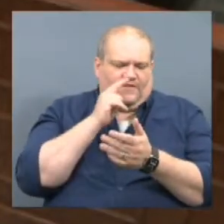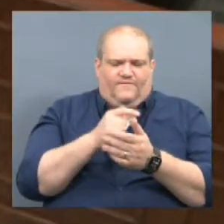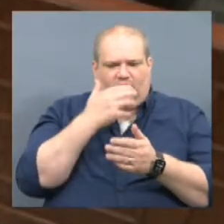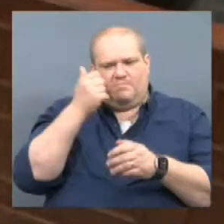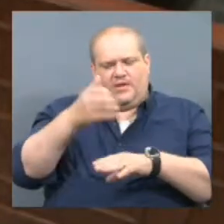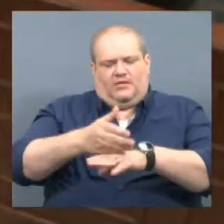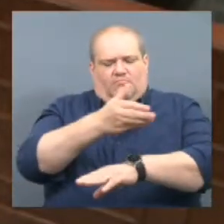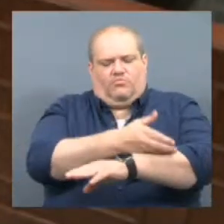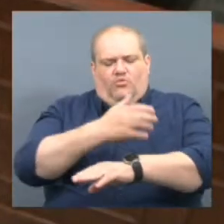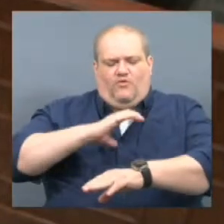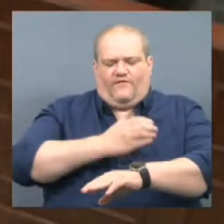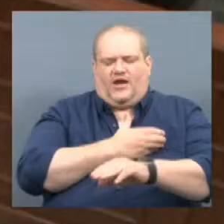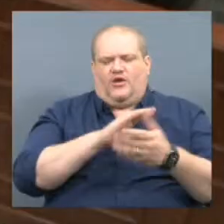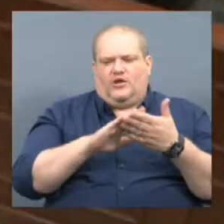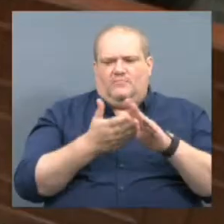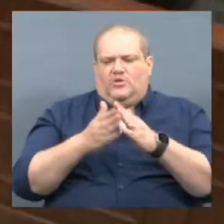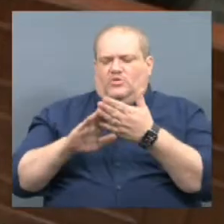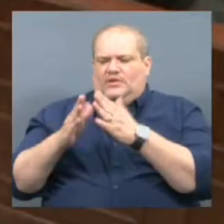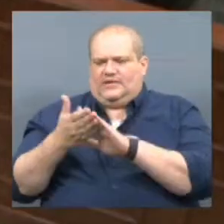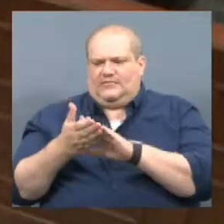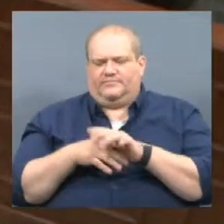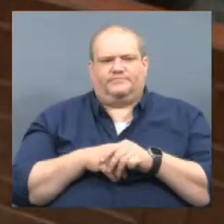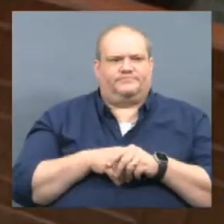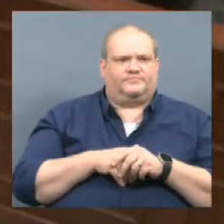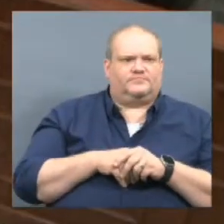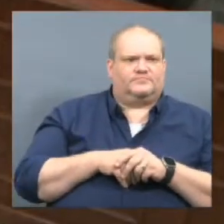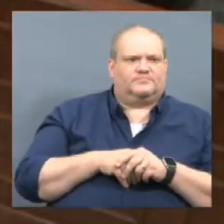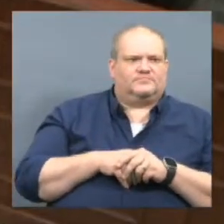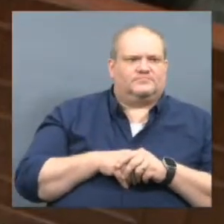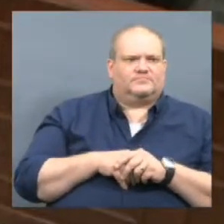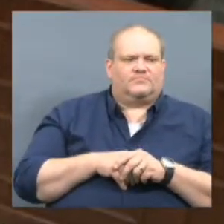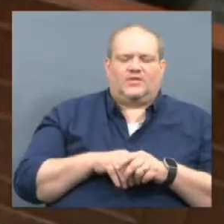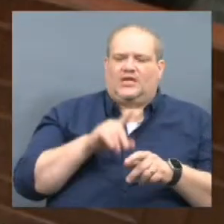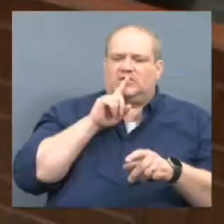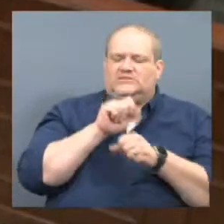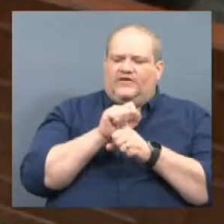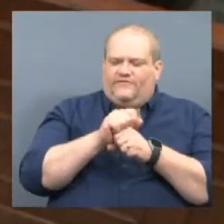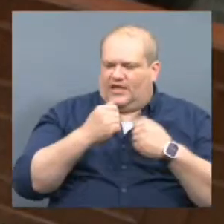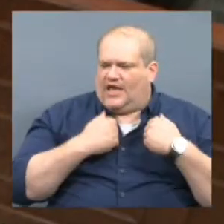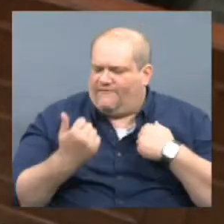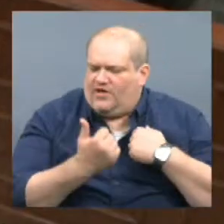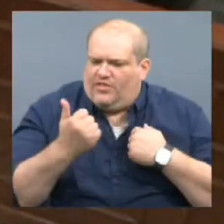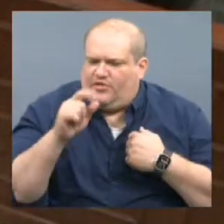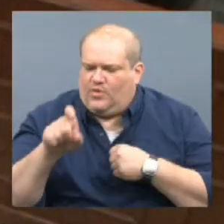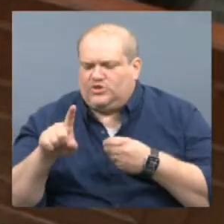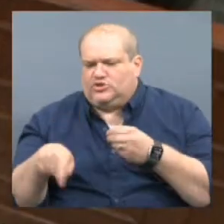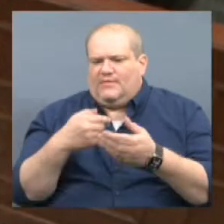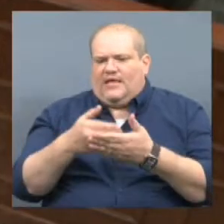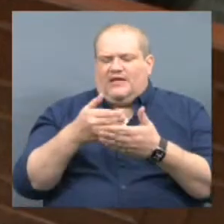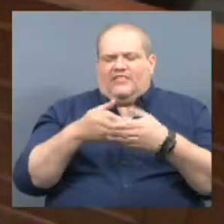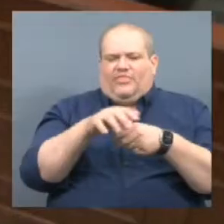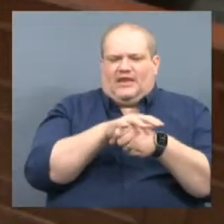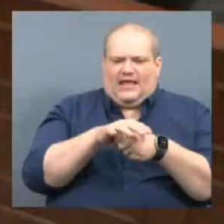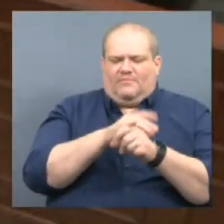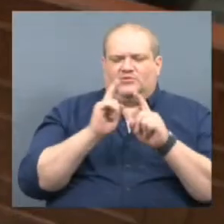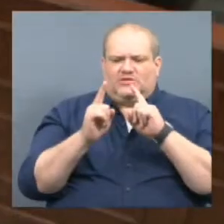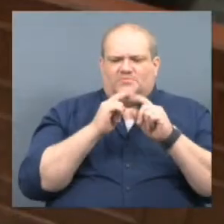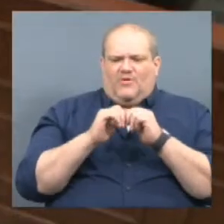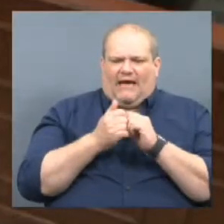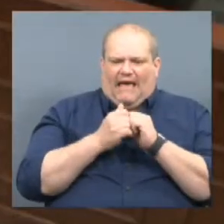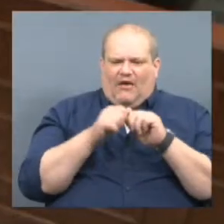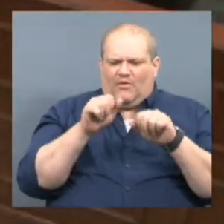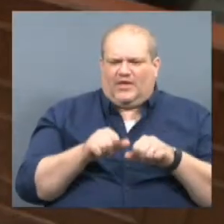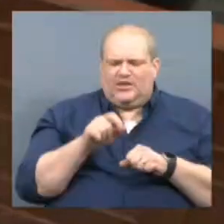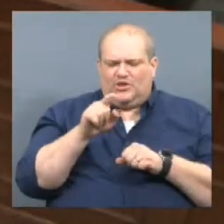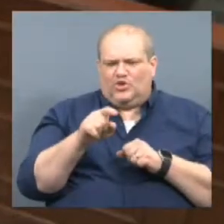of our community. Thank you. Thank you. All right, and ma'am, what I have, definitely another question about is about the neighbors that spoke. How can